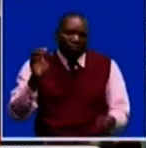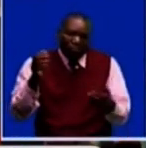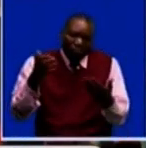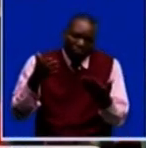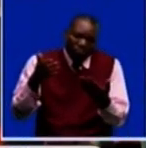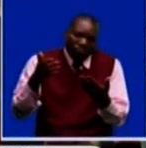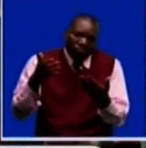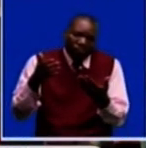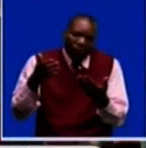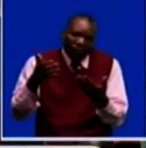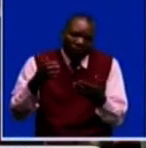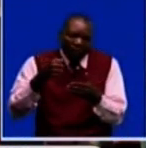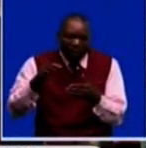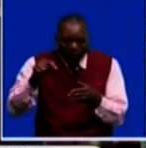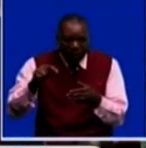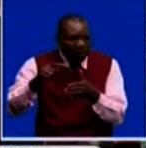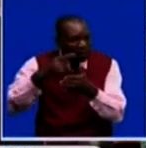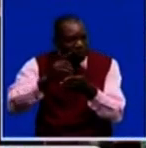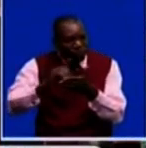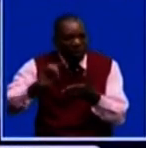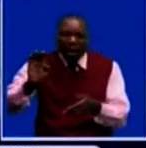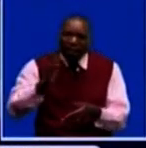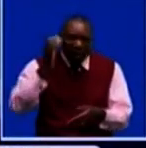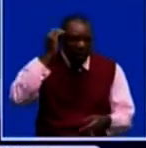the office this coming week.